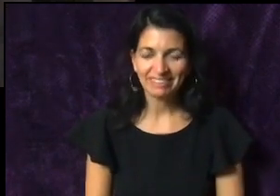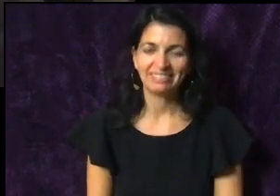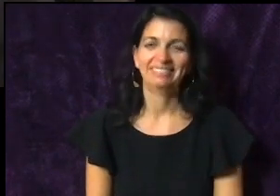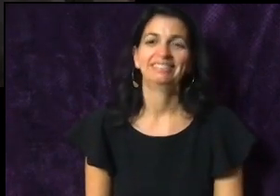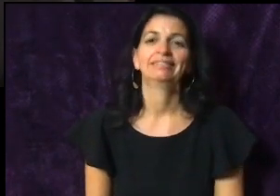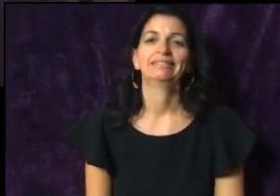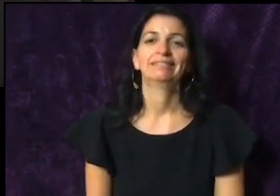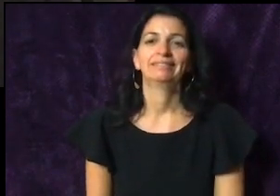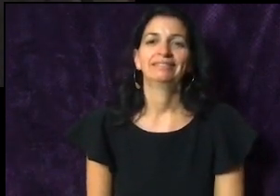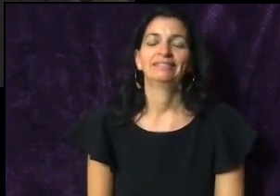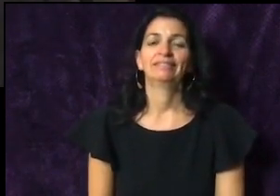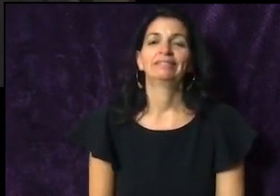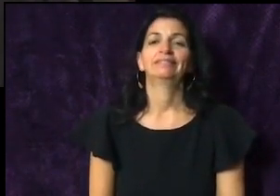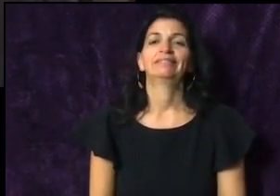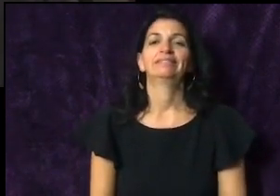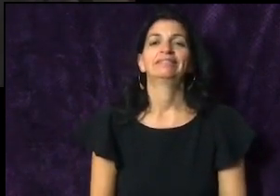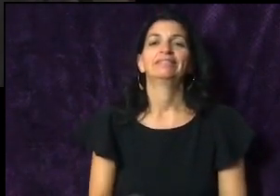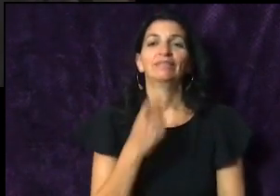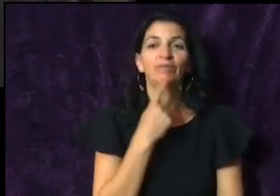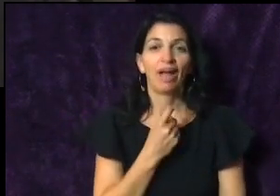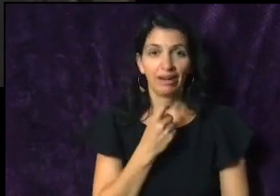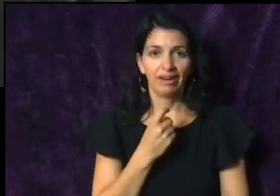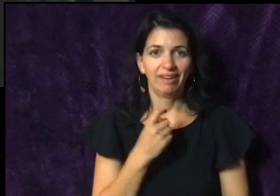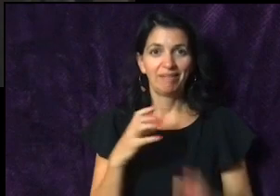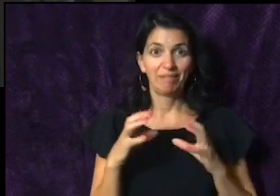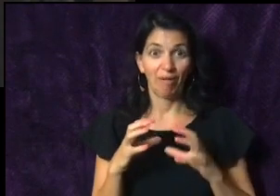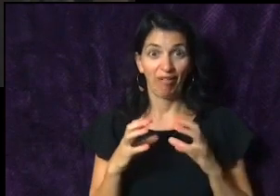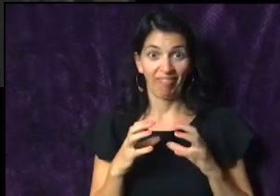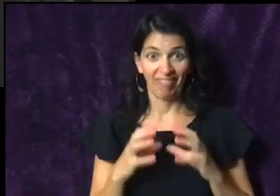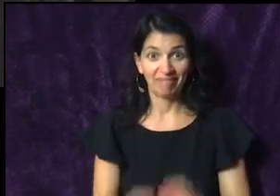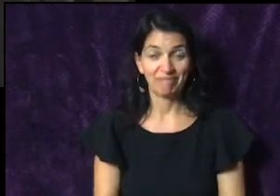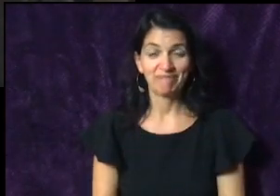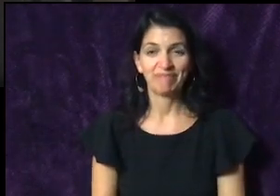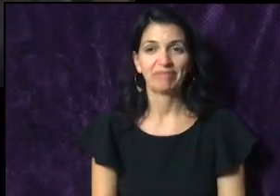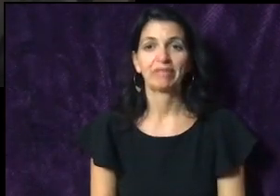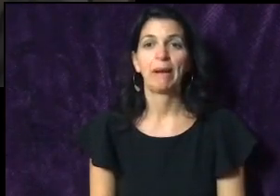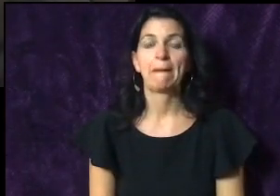Okay. It's a red bowling ball.